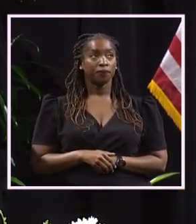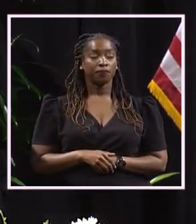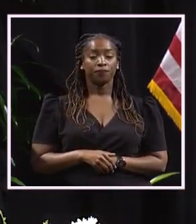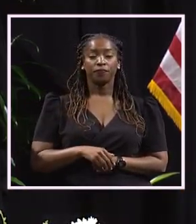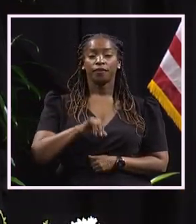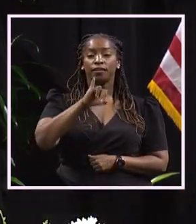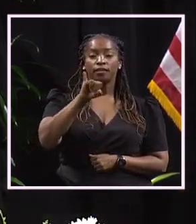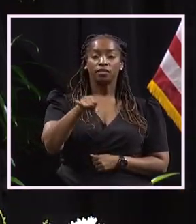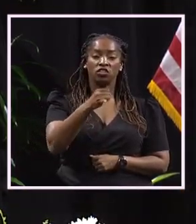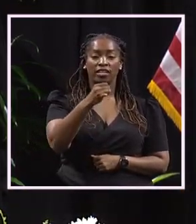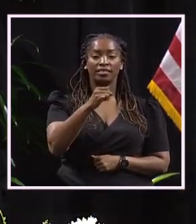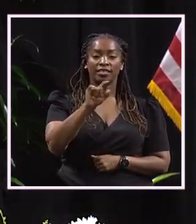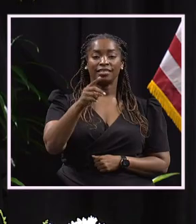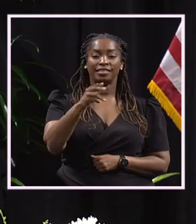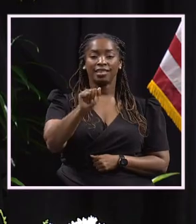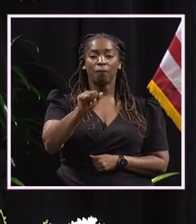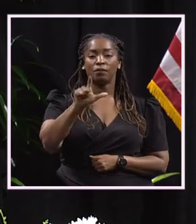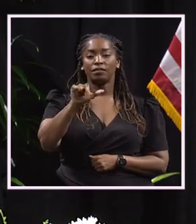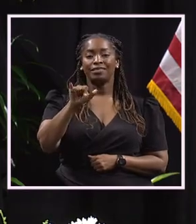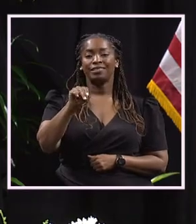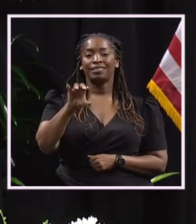Jesse Thomas Lincolns.